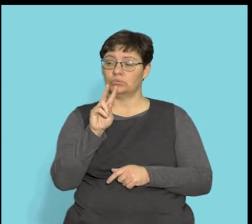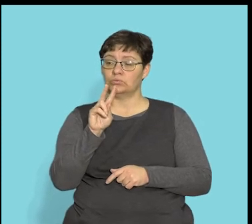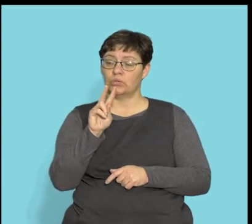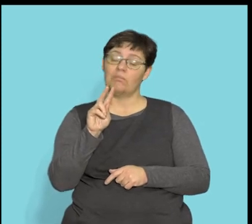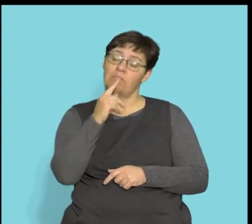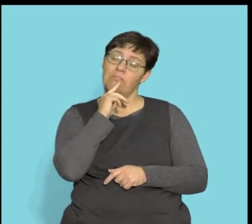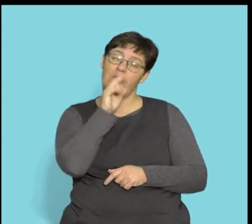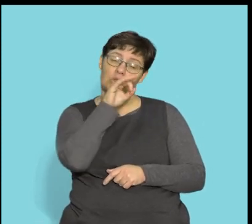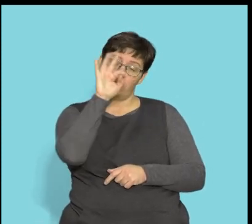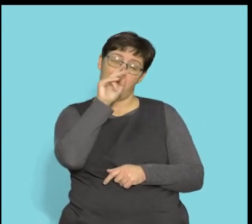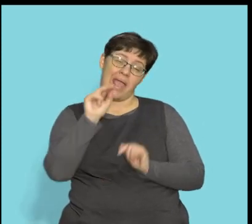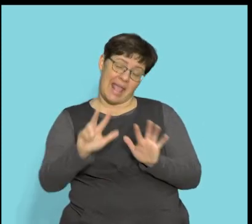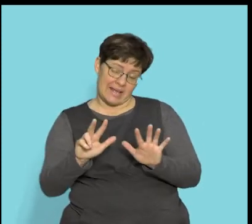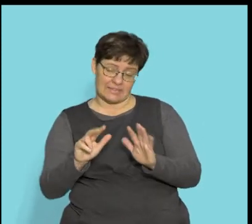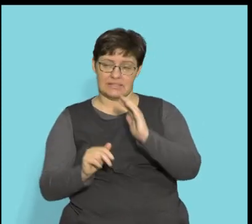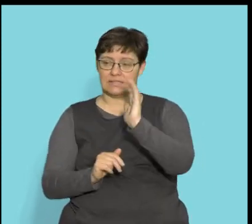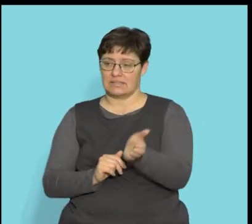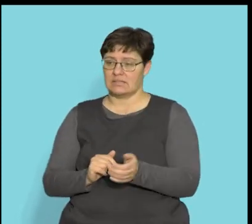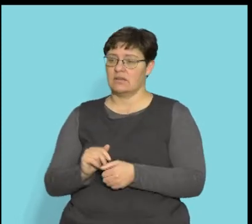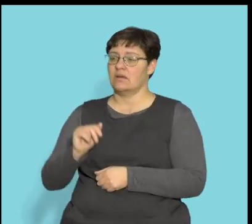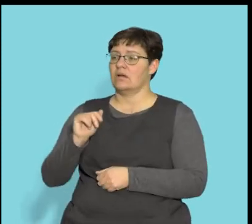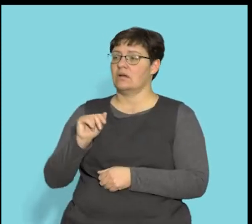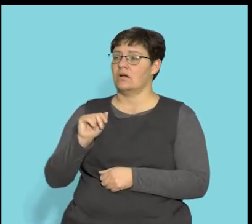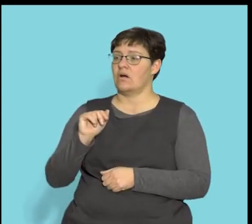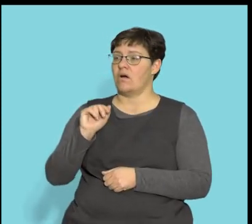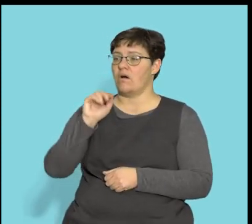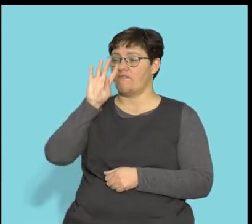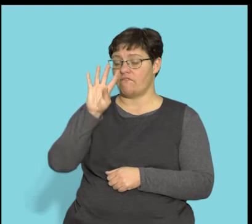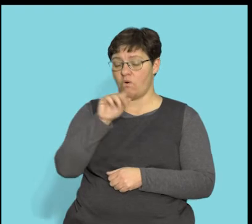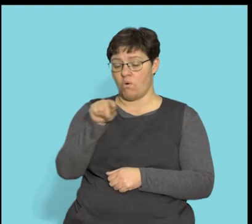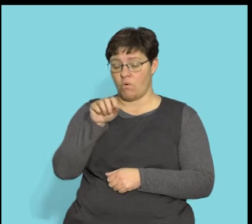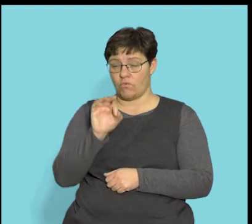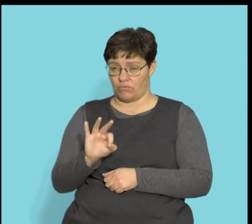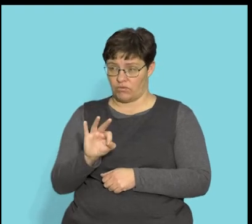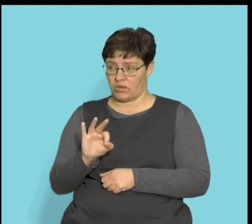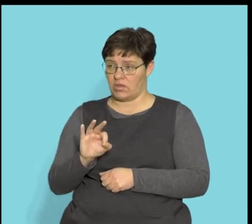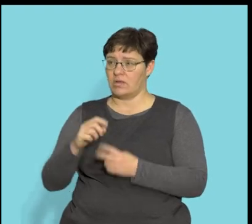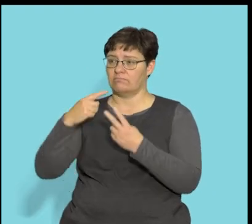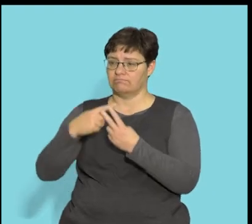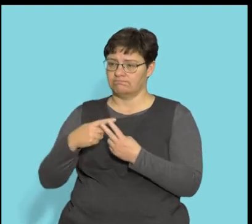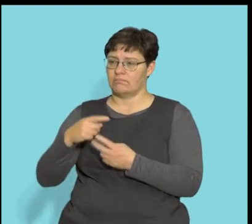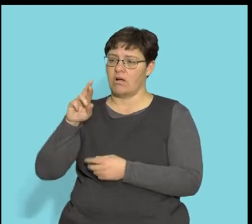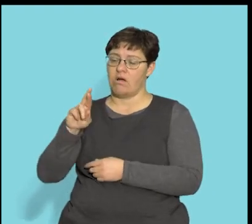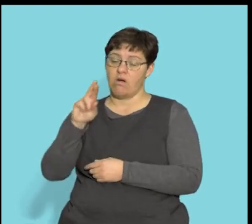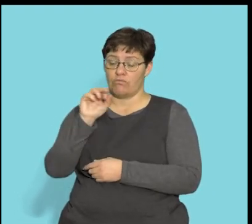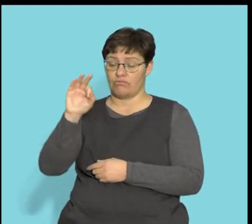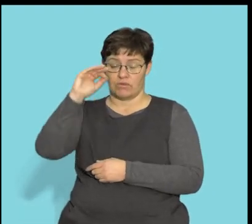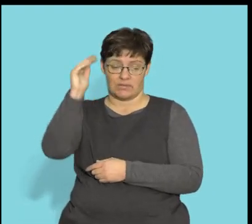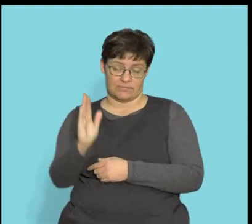going to see if my new volume is equal to 8 times my old